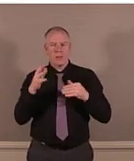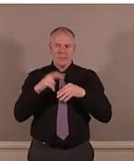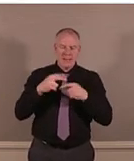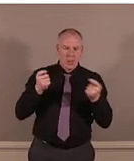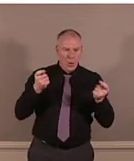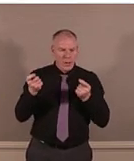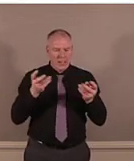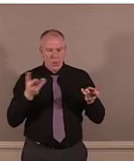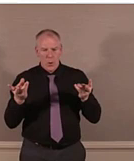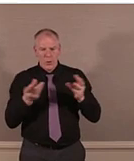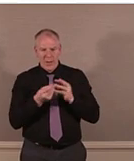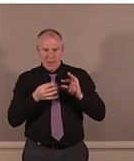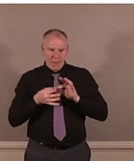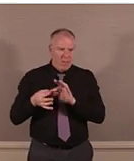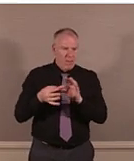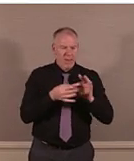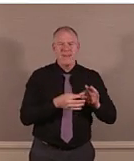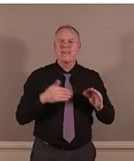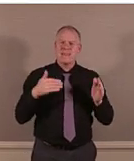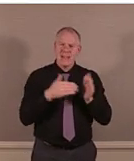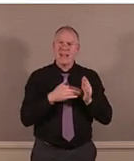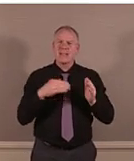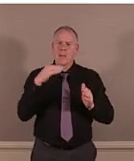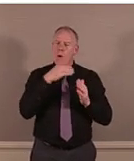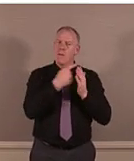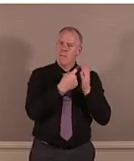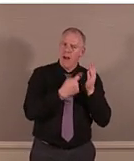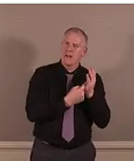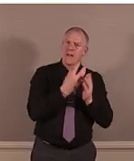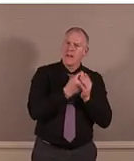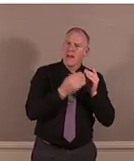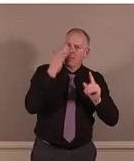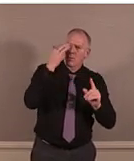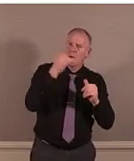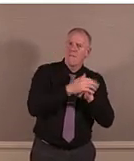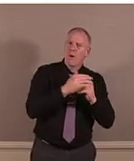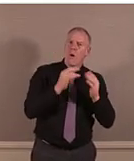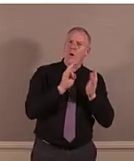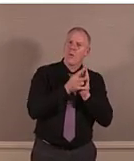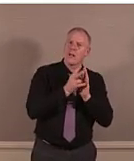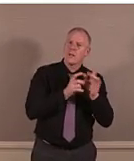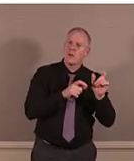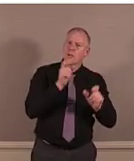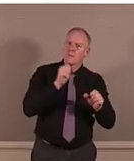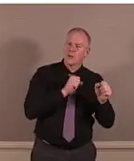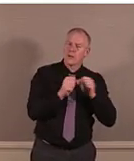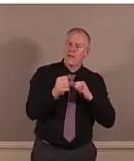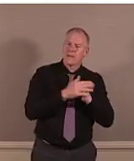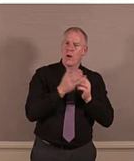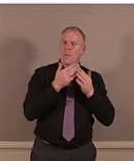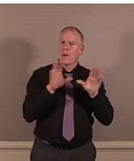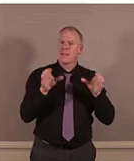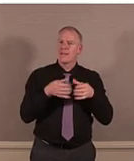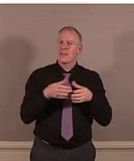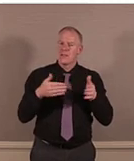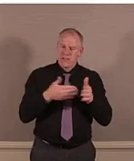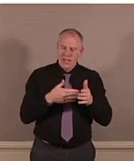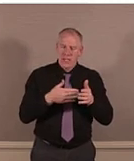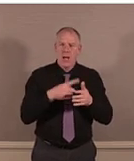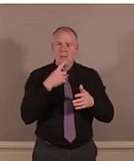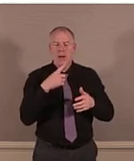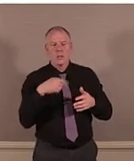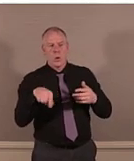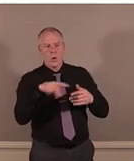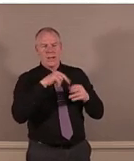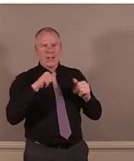coordination. Again, that's a key policy agenda and principle of quality customer service across the public sector. So what way